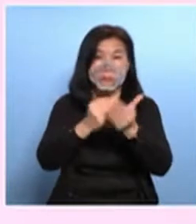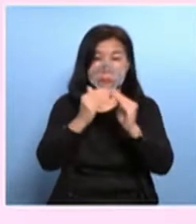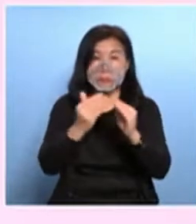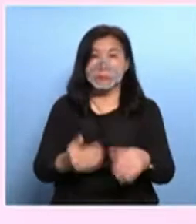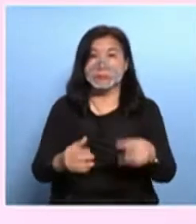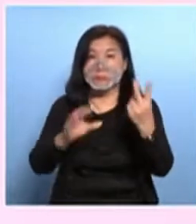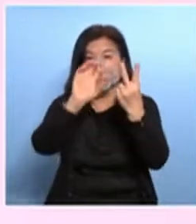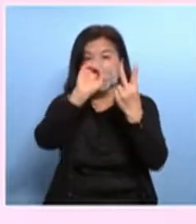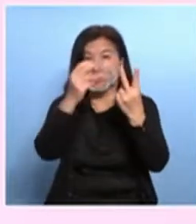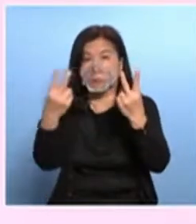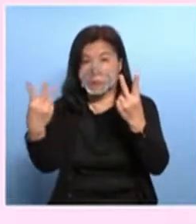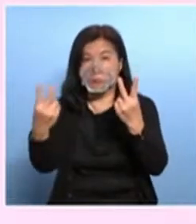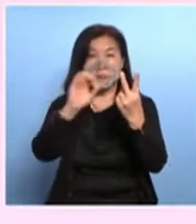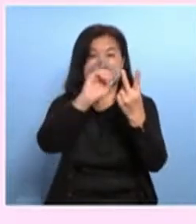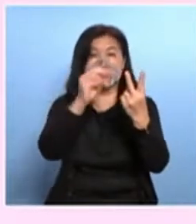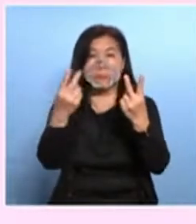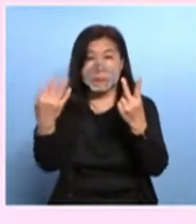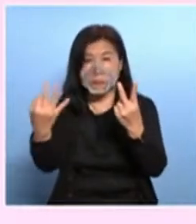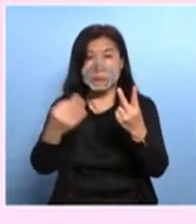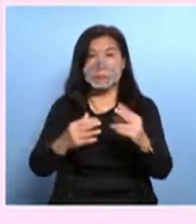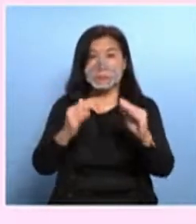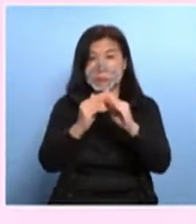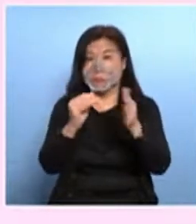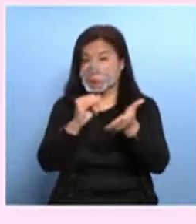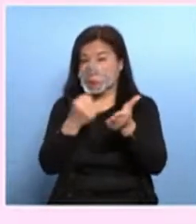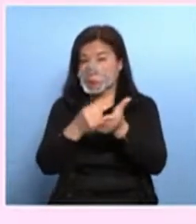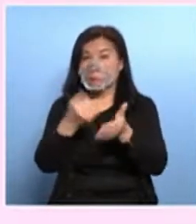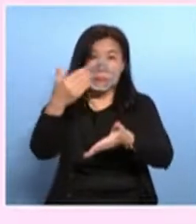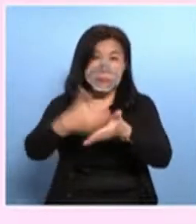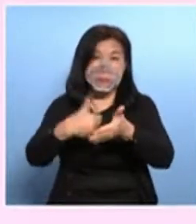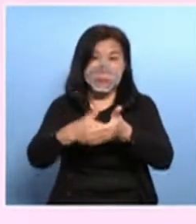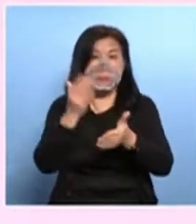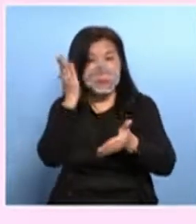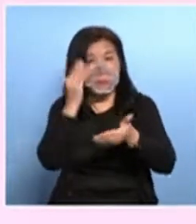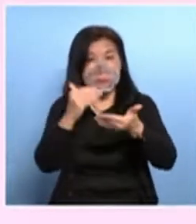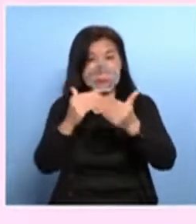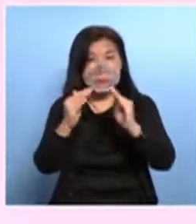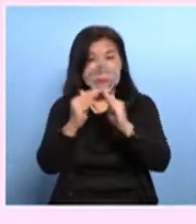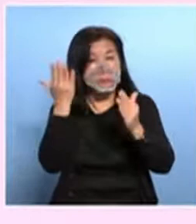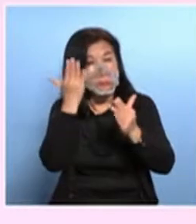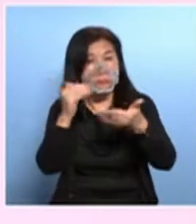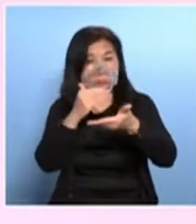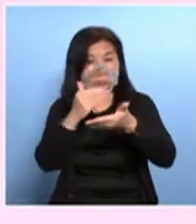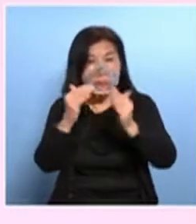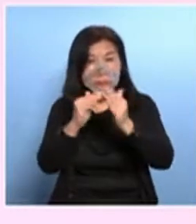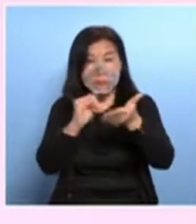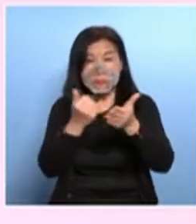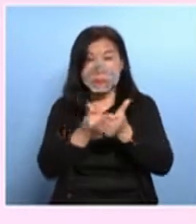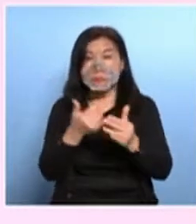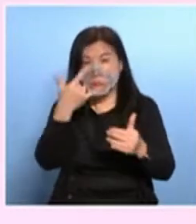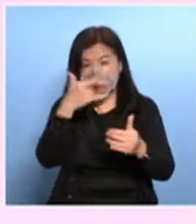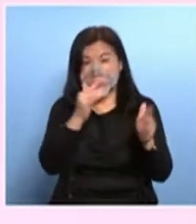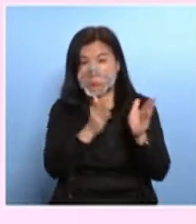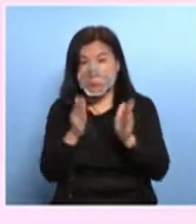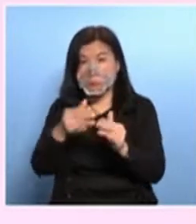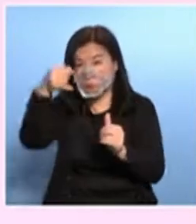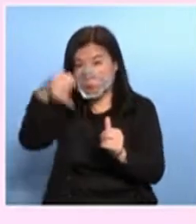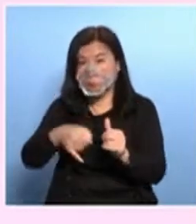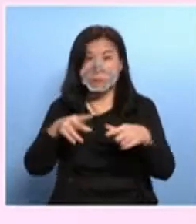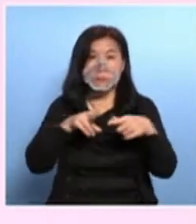name. Taking the rates concession ceiling of year 2022-23 as a reference, the new arrangement can save